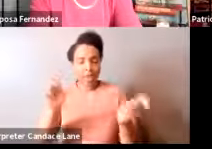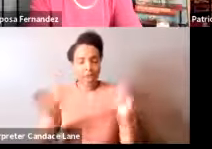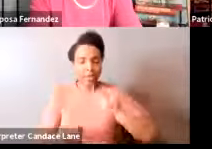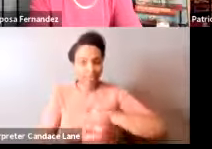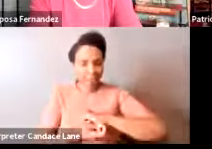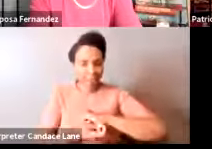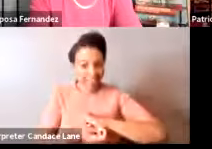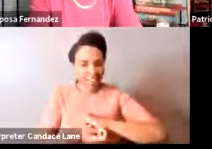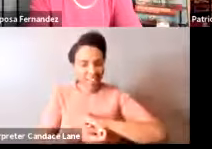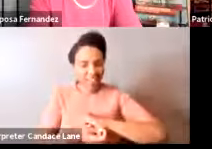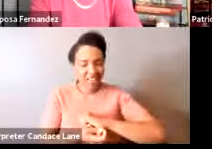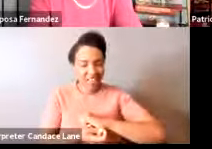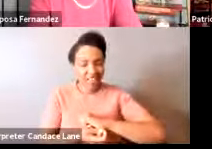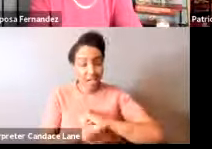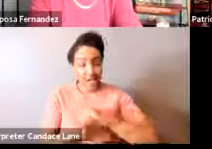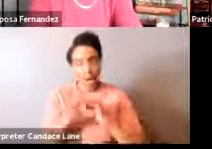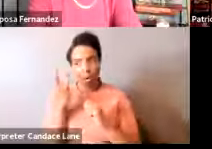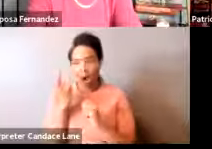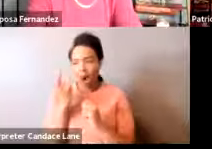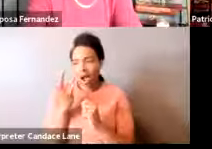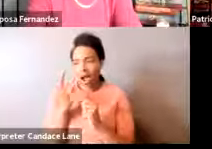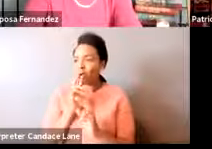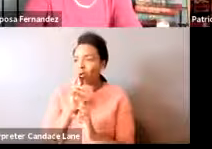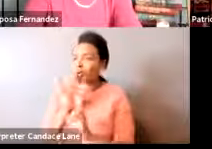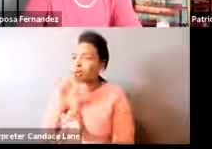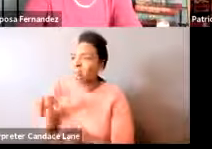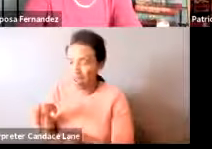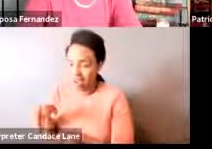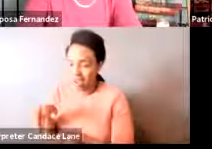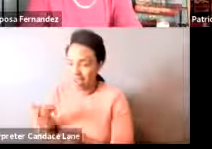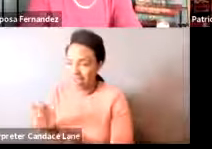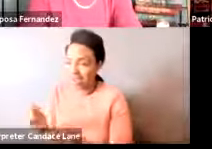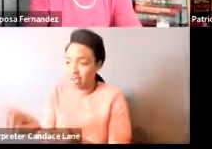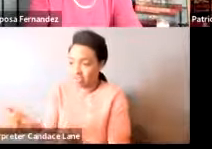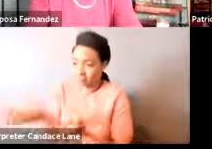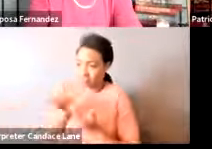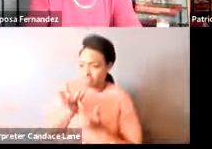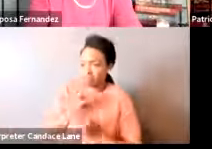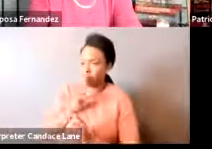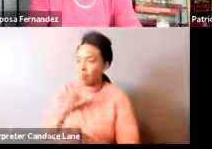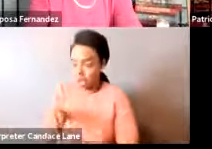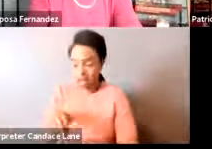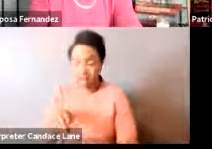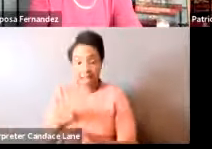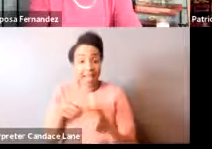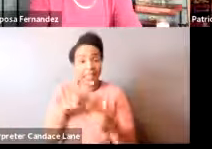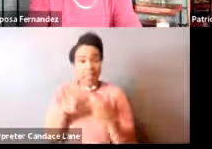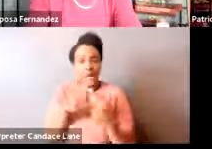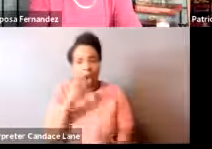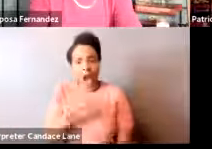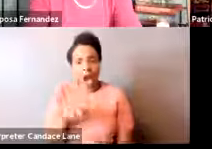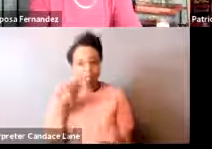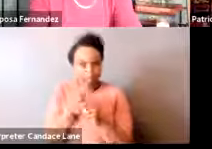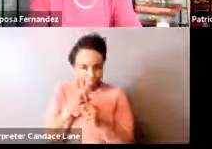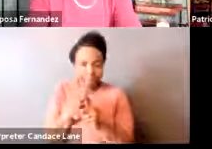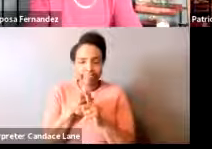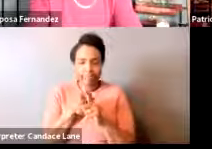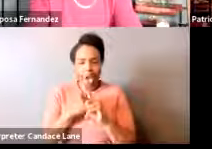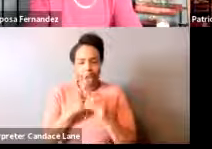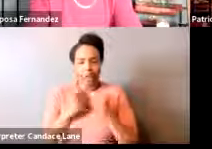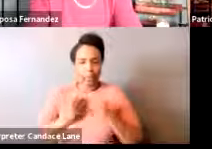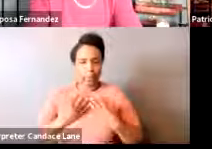was responding, and then all of a sudden, then yeah, the hot flashes started coming, and it was like, oh yeah, okay, so